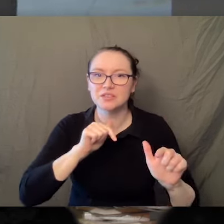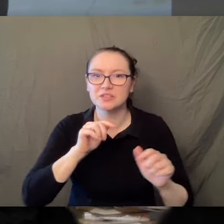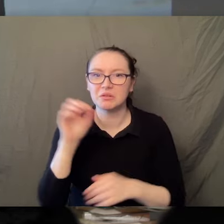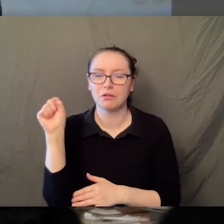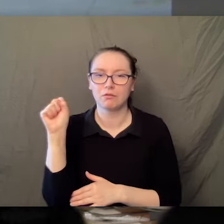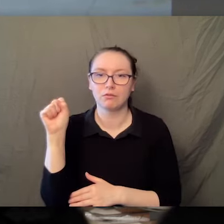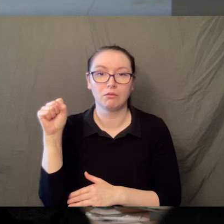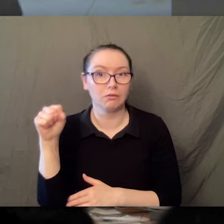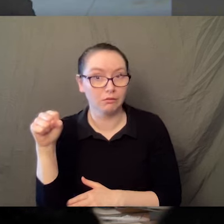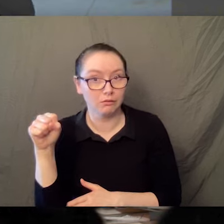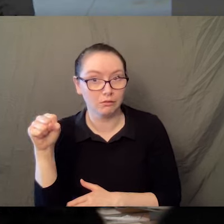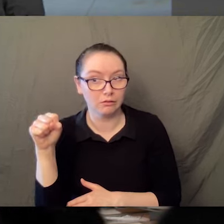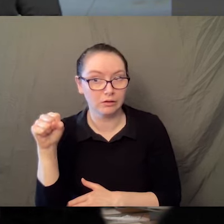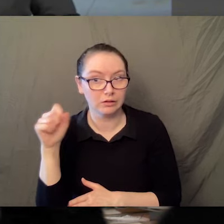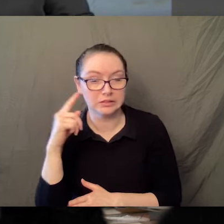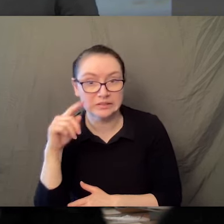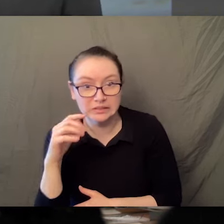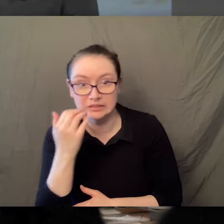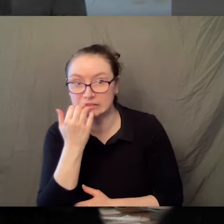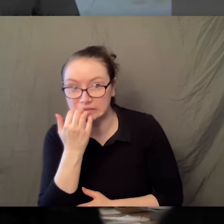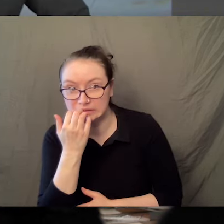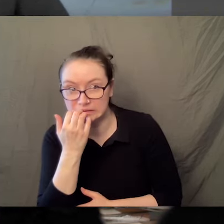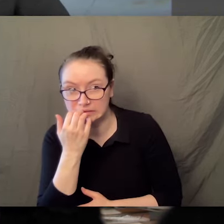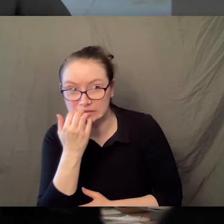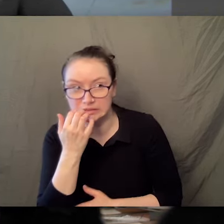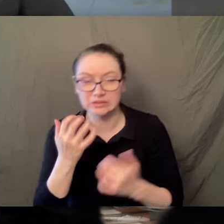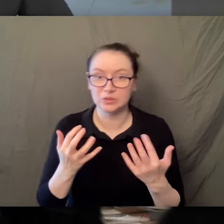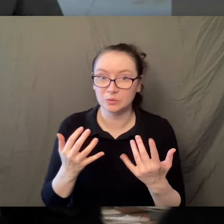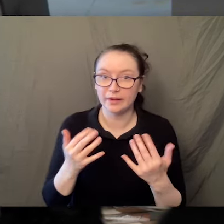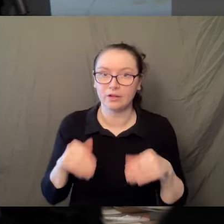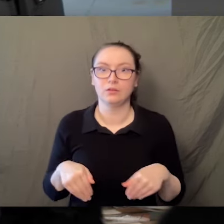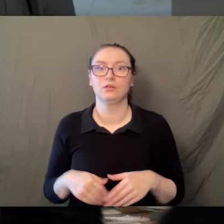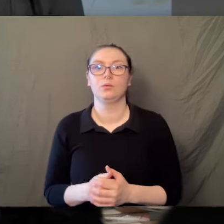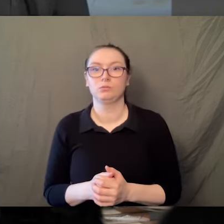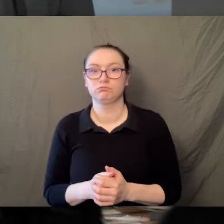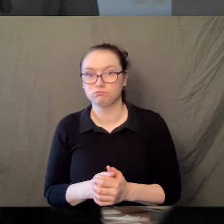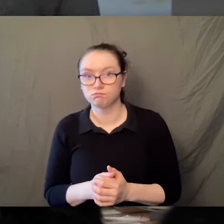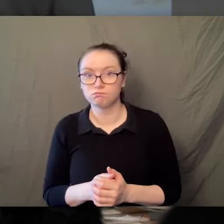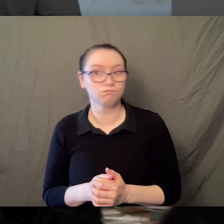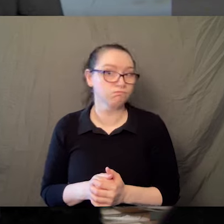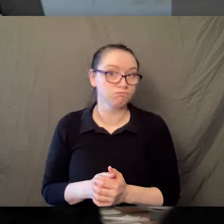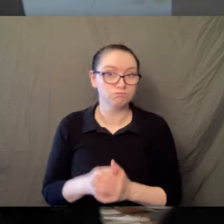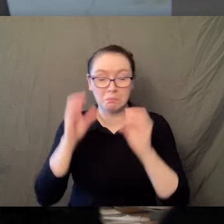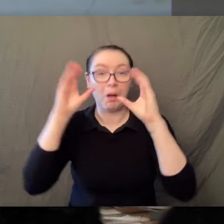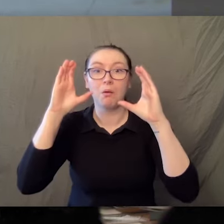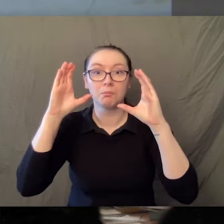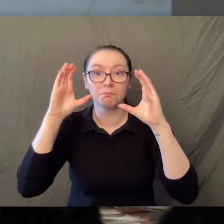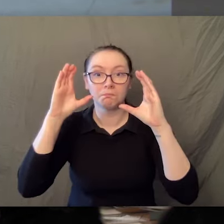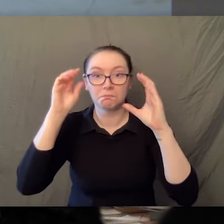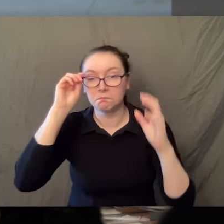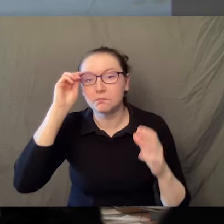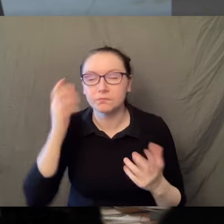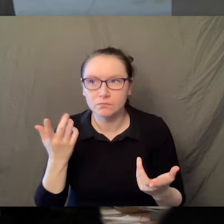They watch it slowly roll forward. We've got the guy in the background squatting, nervously watching the tires. We've got the guy with his hands in his pockets, looking a